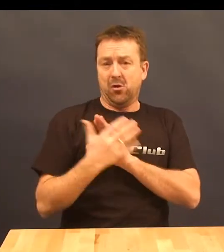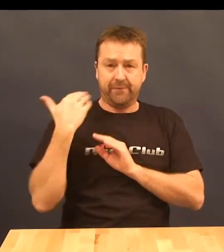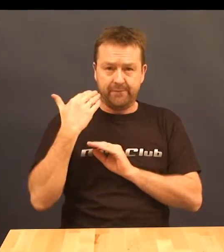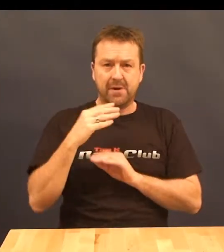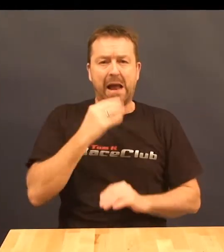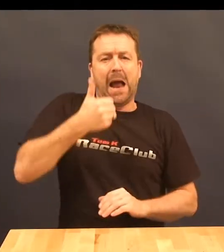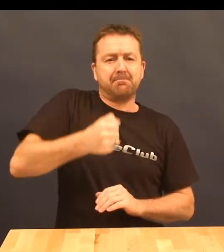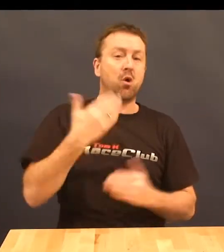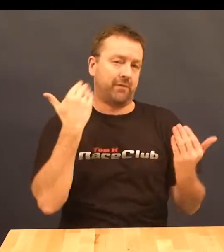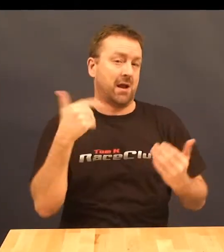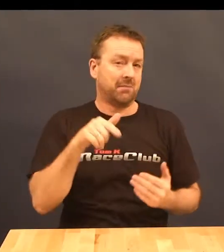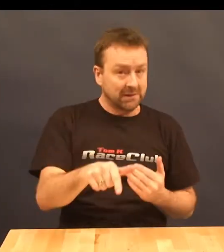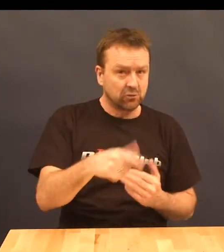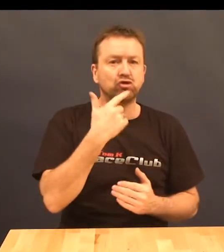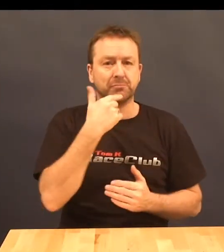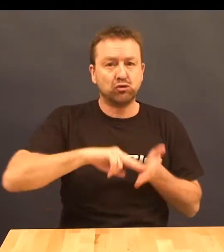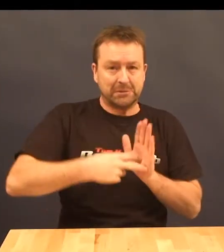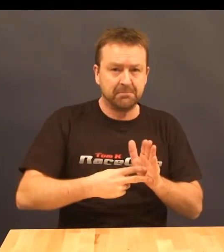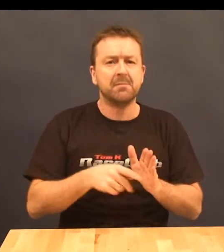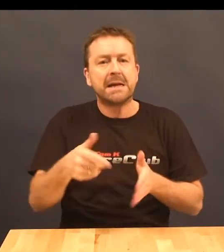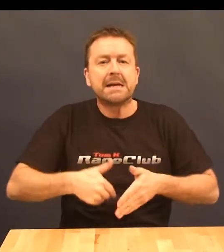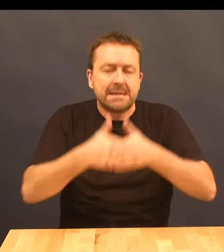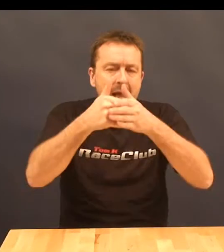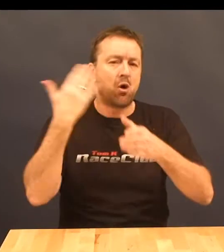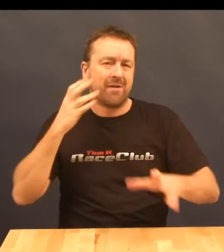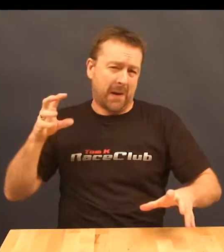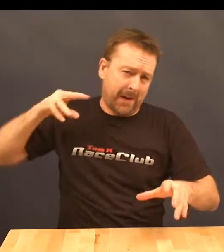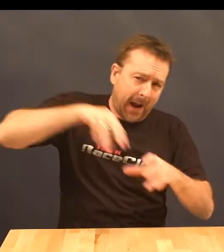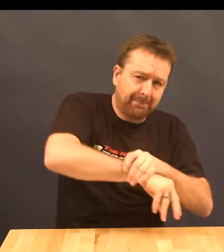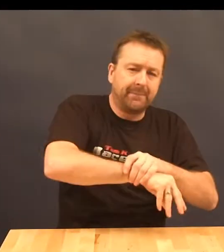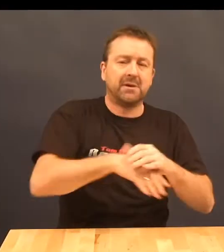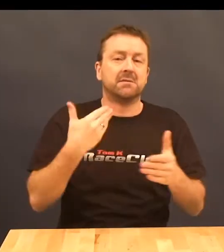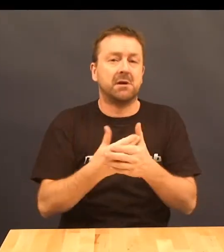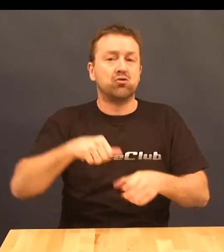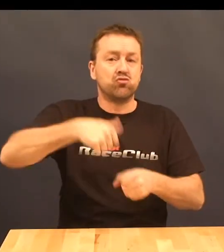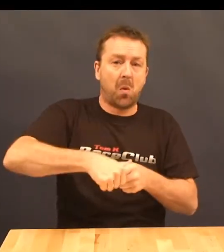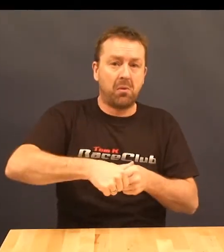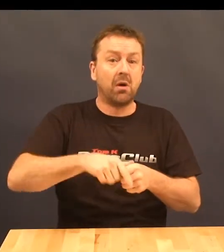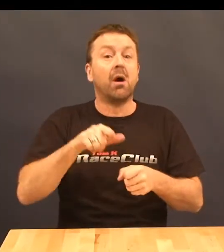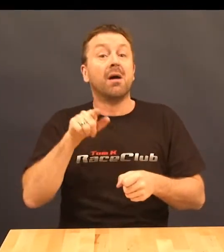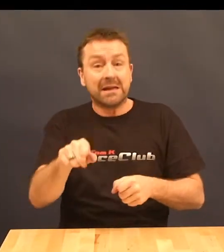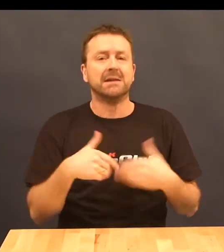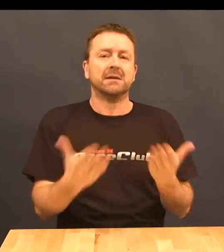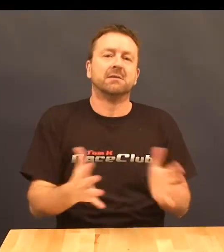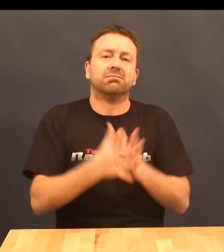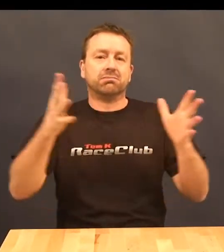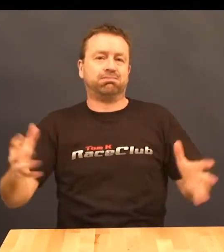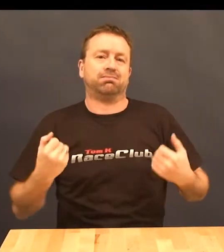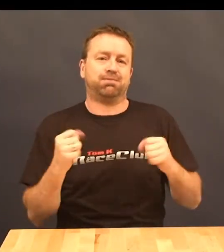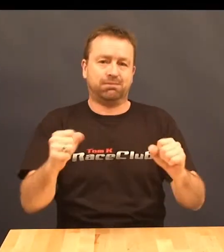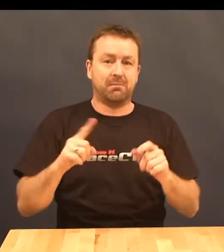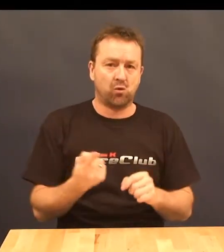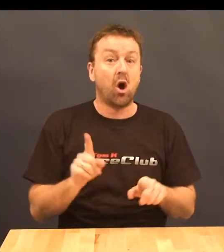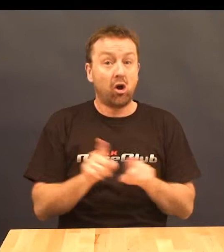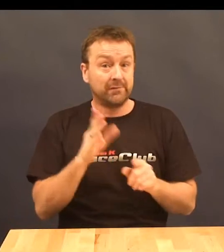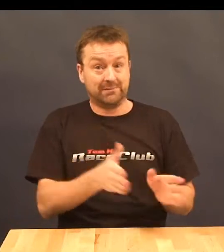ram air effect into the turbo to help increase power of the engine. Next, we have the brake cooling